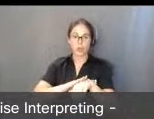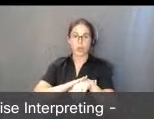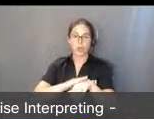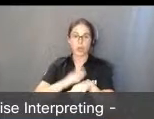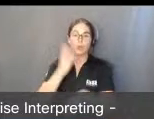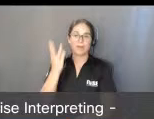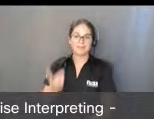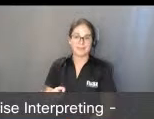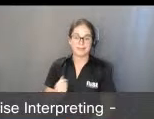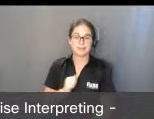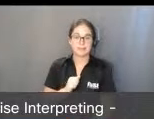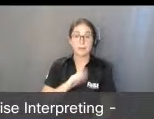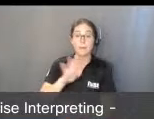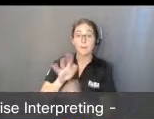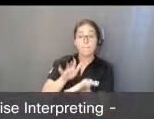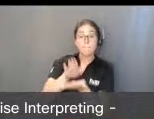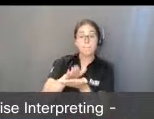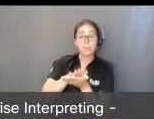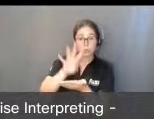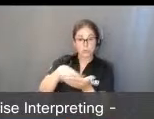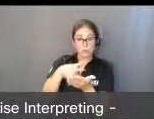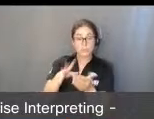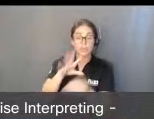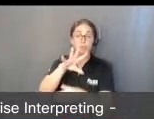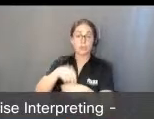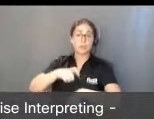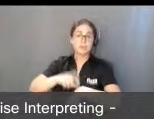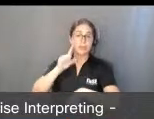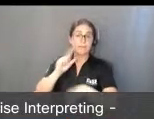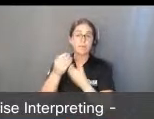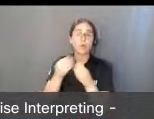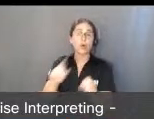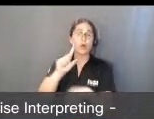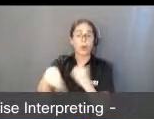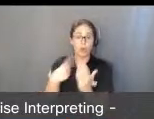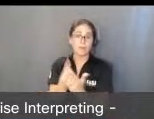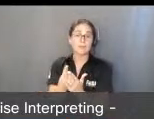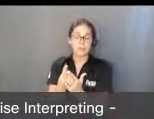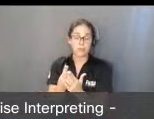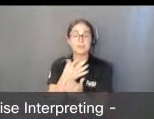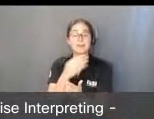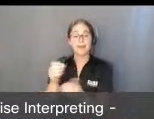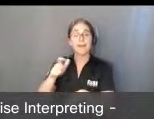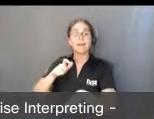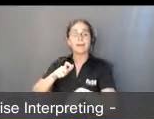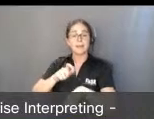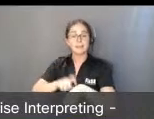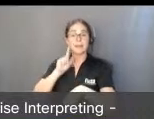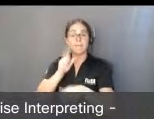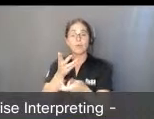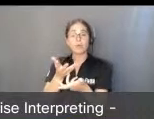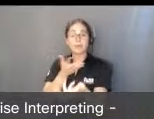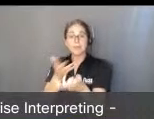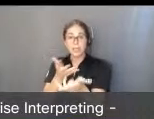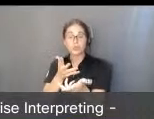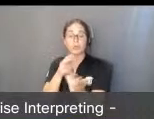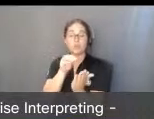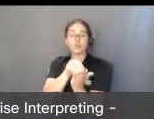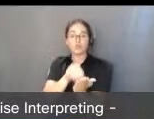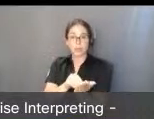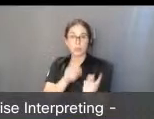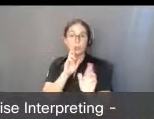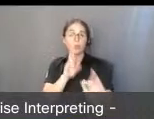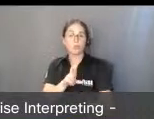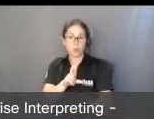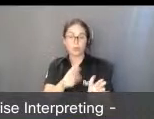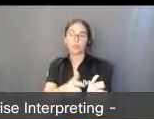middle school schedule also involves time for office hours during the school day and time for engagement record reporting, which is now a